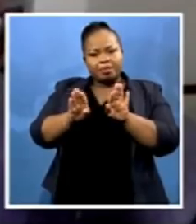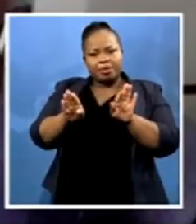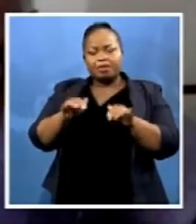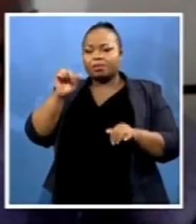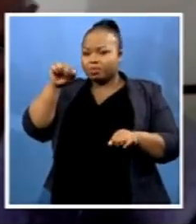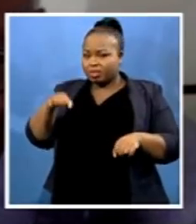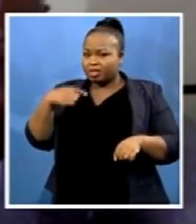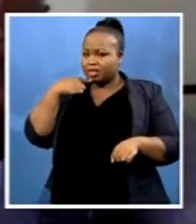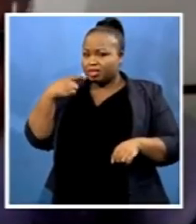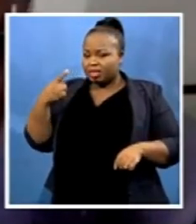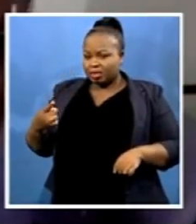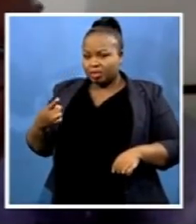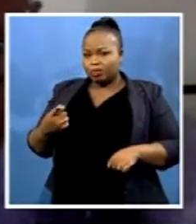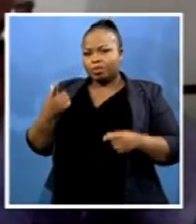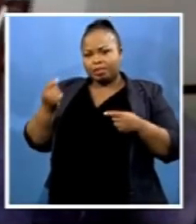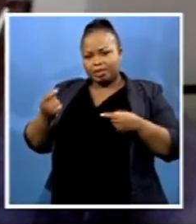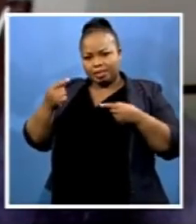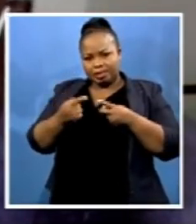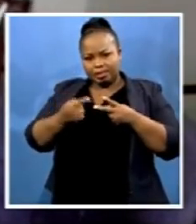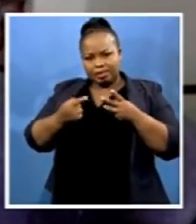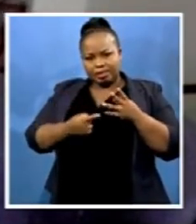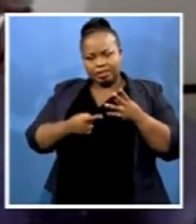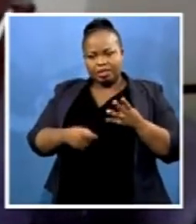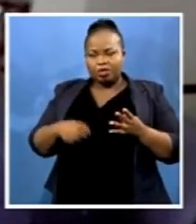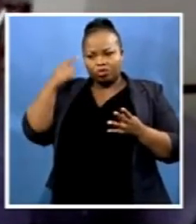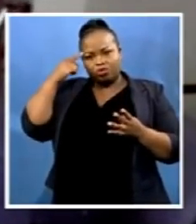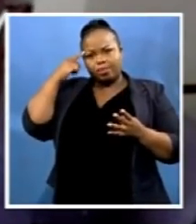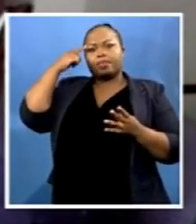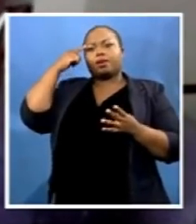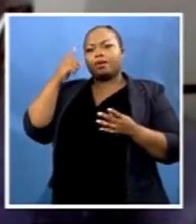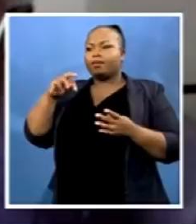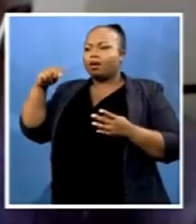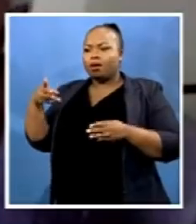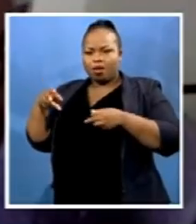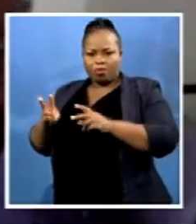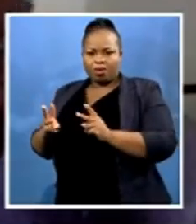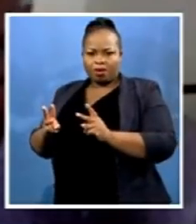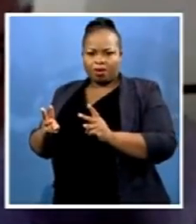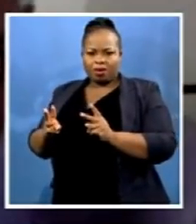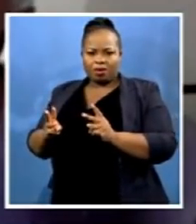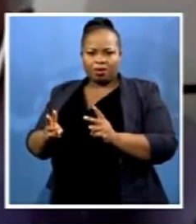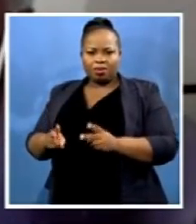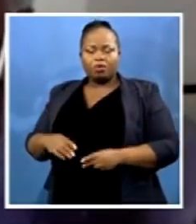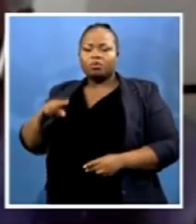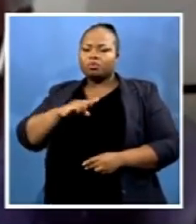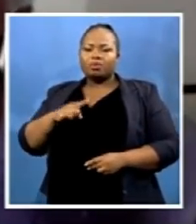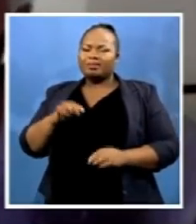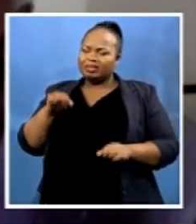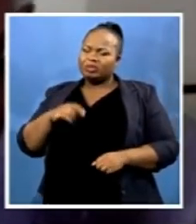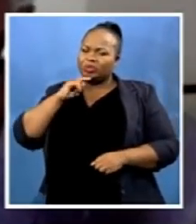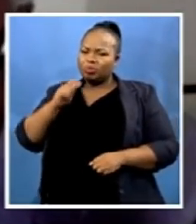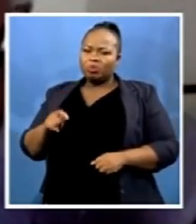best thing that we could do and things like that. So it's sort of, we're all learning. And I think I mentioned to a colleague